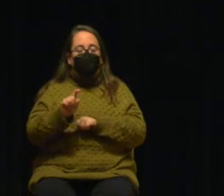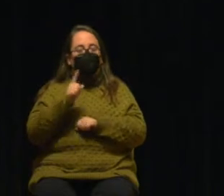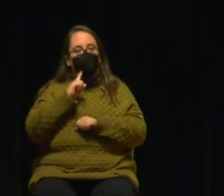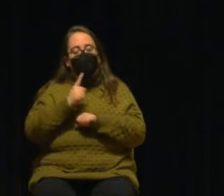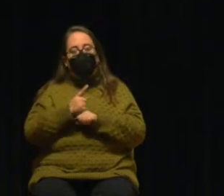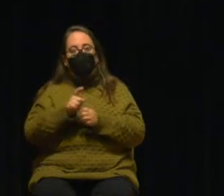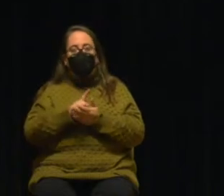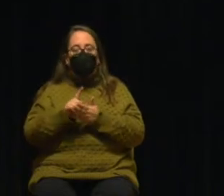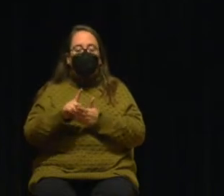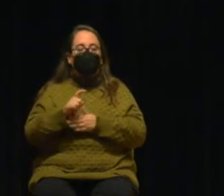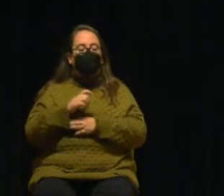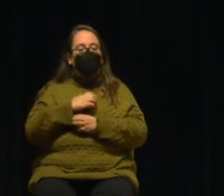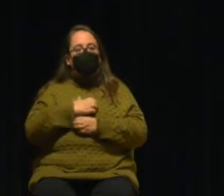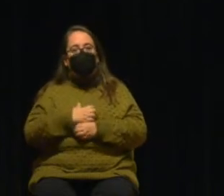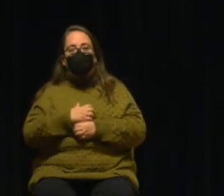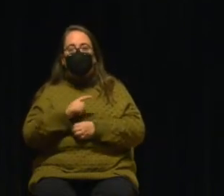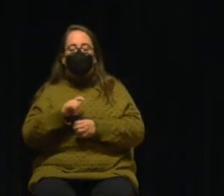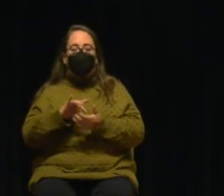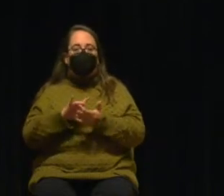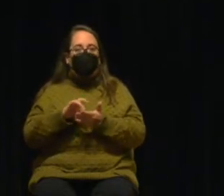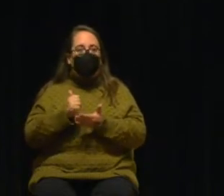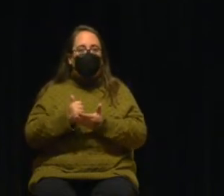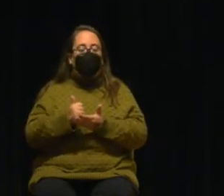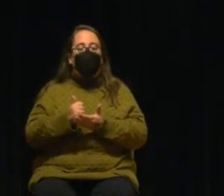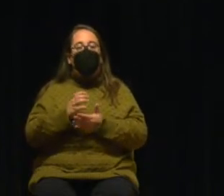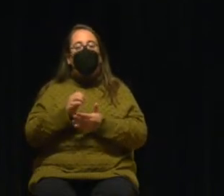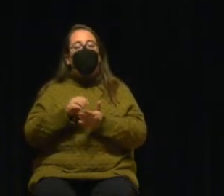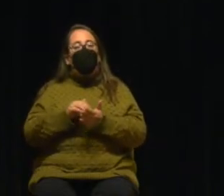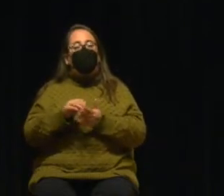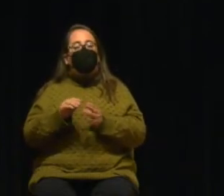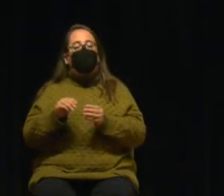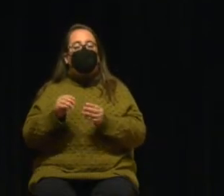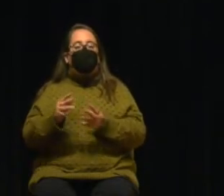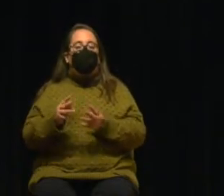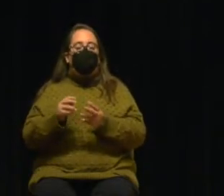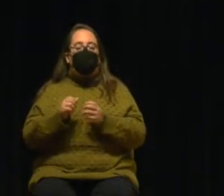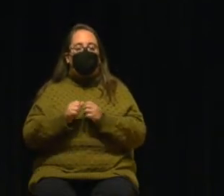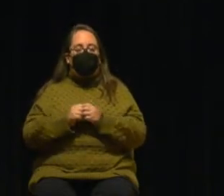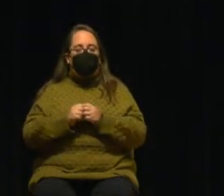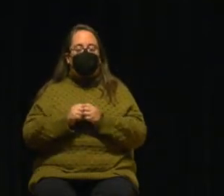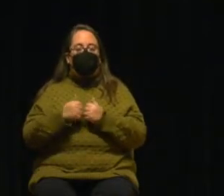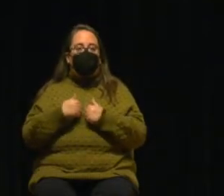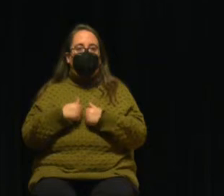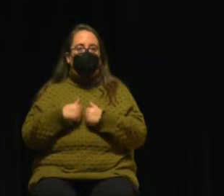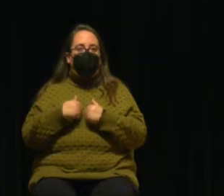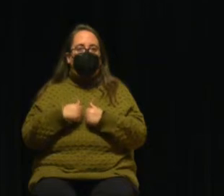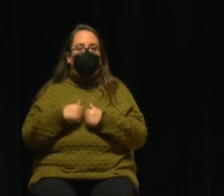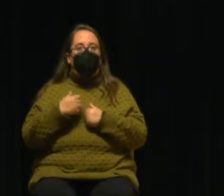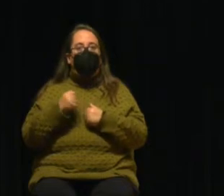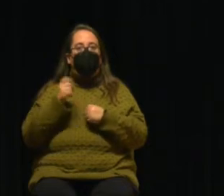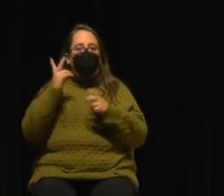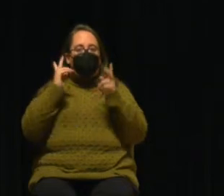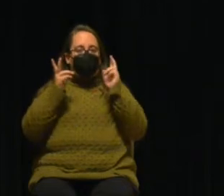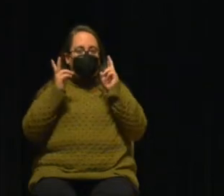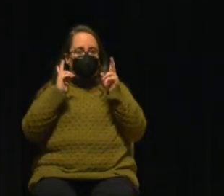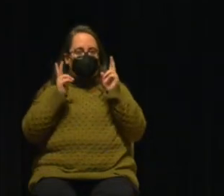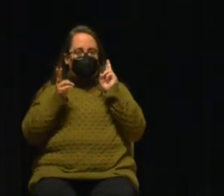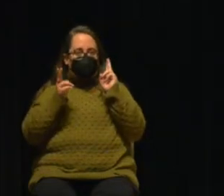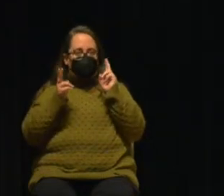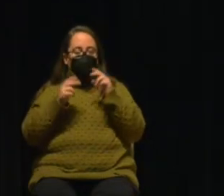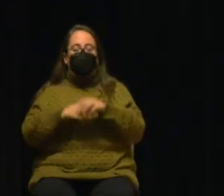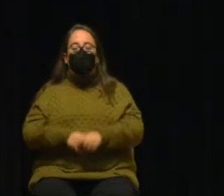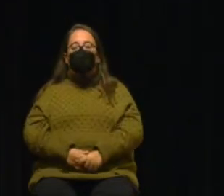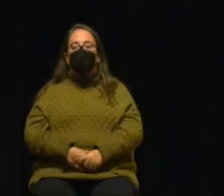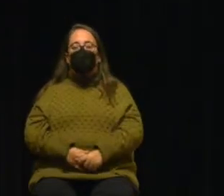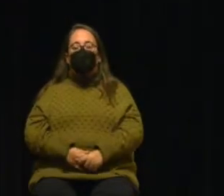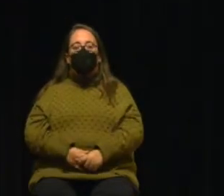care. He also often provided fugitive slaves with baths and haircuts. This too might